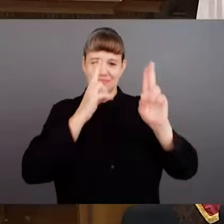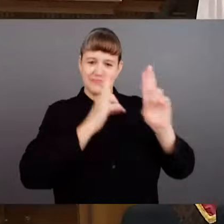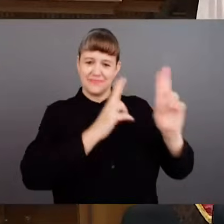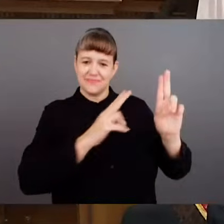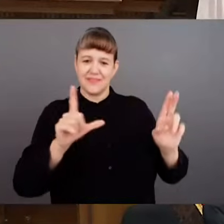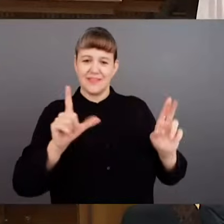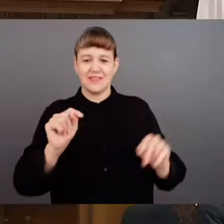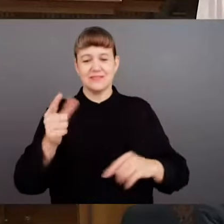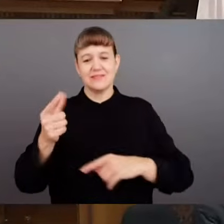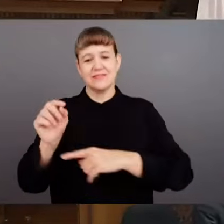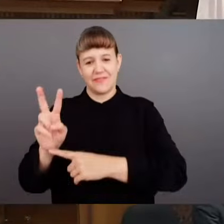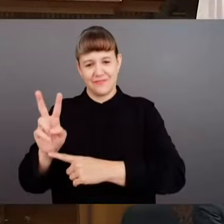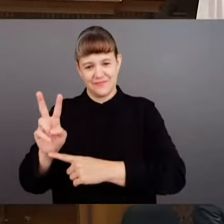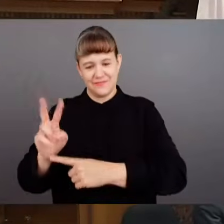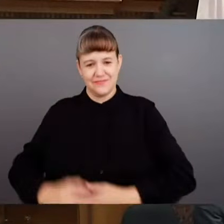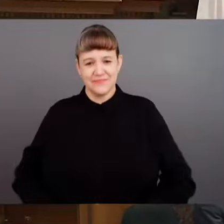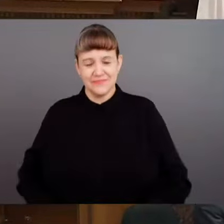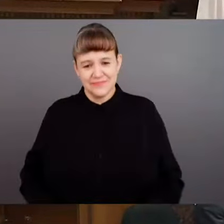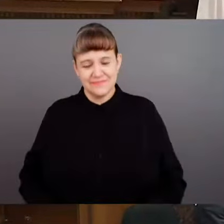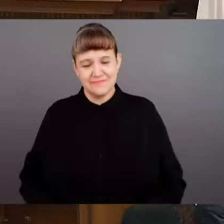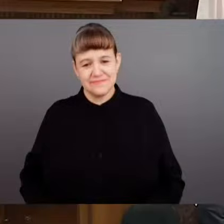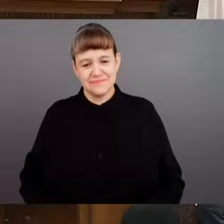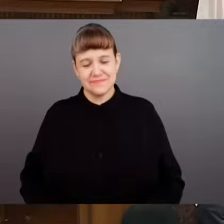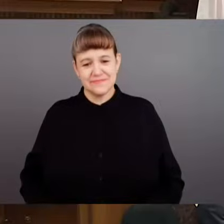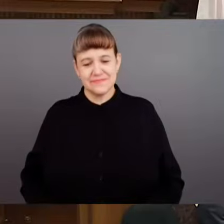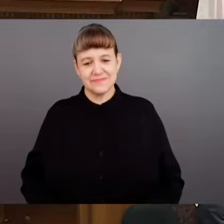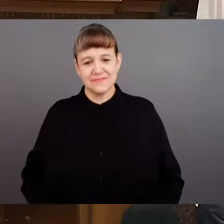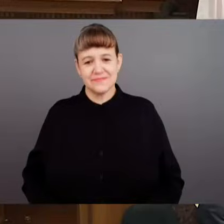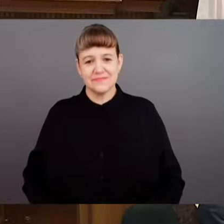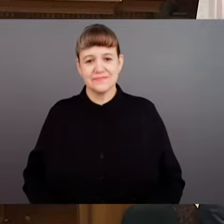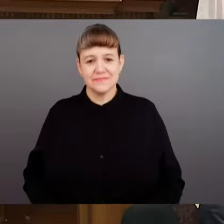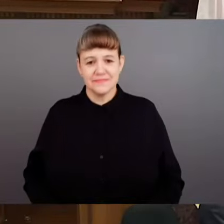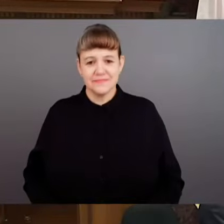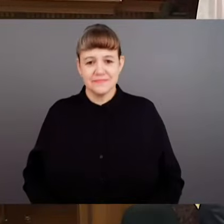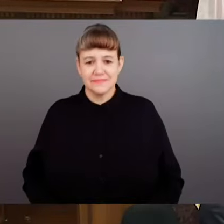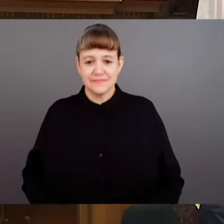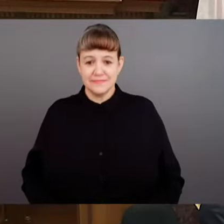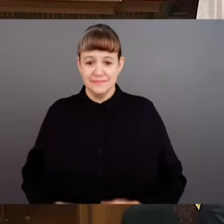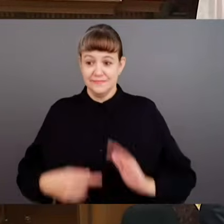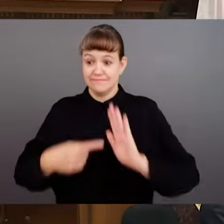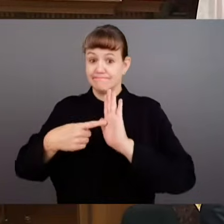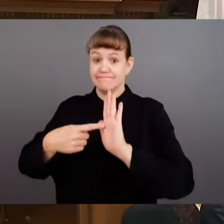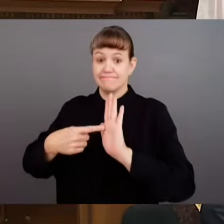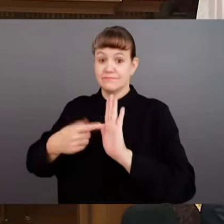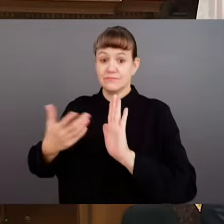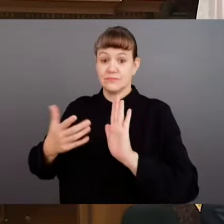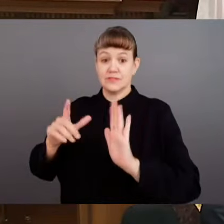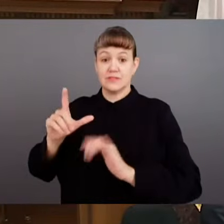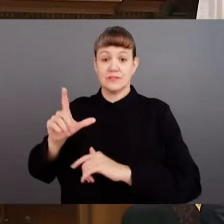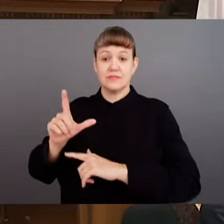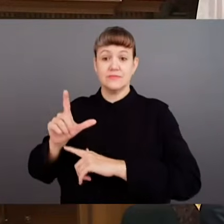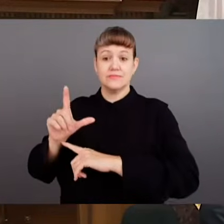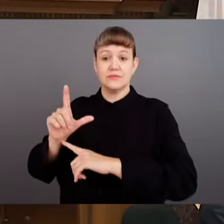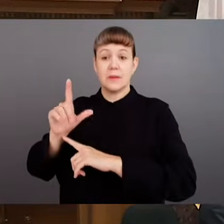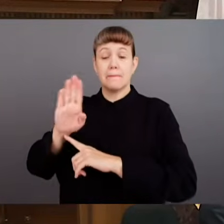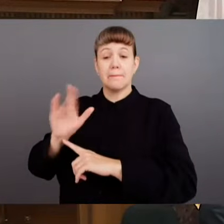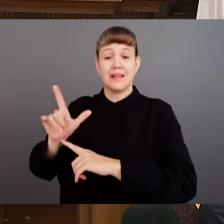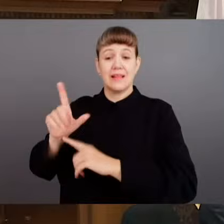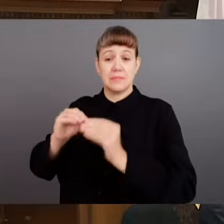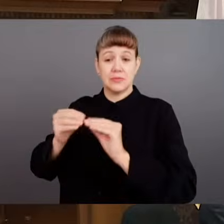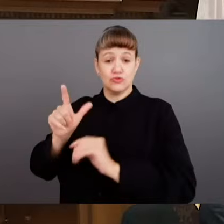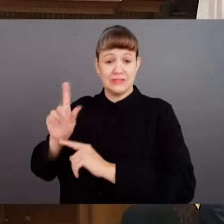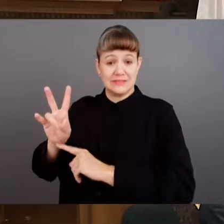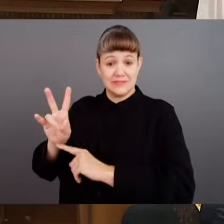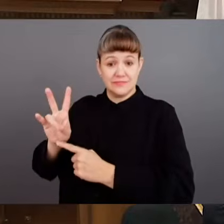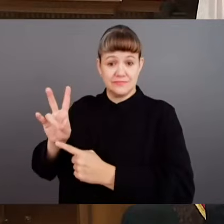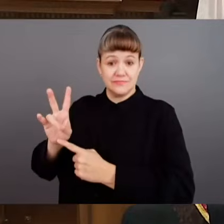Her Honour the Lieutenant Governor transmits here with Bill number 27, Miscellaneous Statutes Amendment Act number 2, 2025,